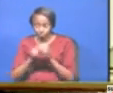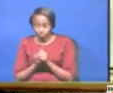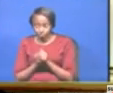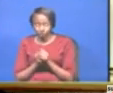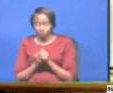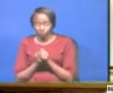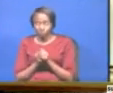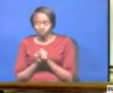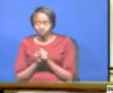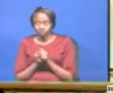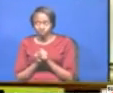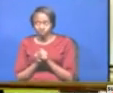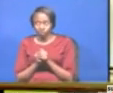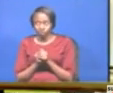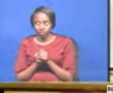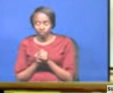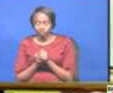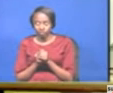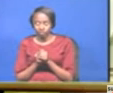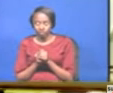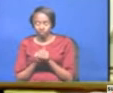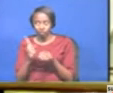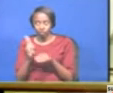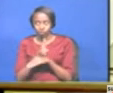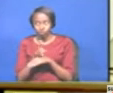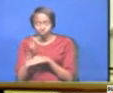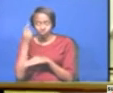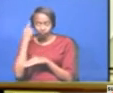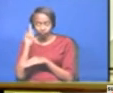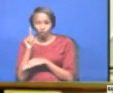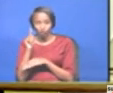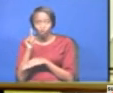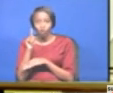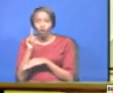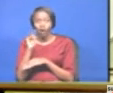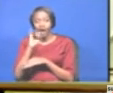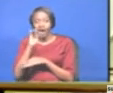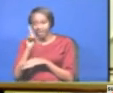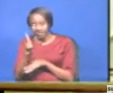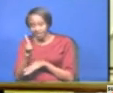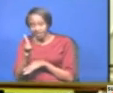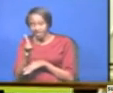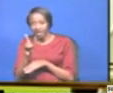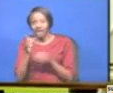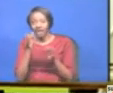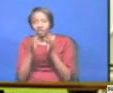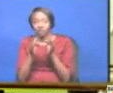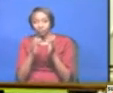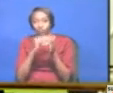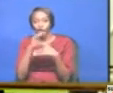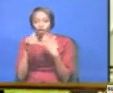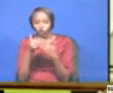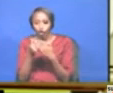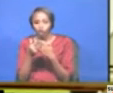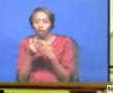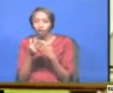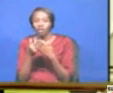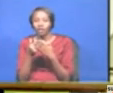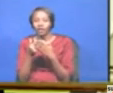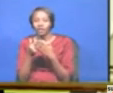biometrically, use of alphanumeric, and also in the event that we don't have backups, we'll still go to the